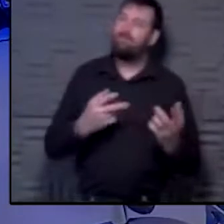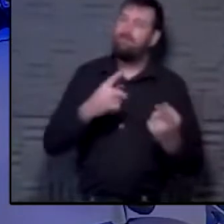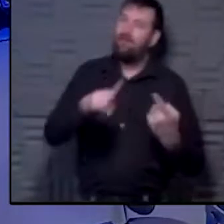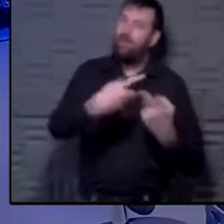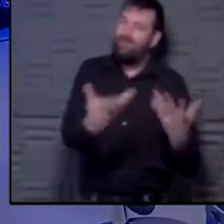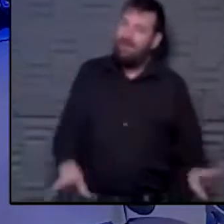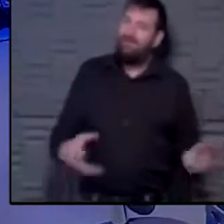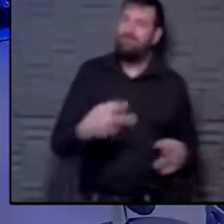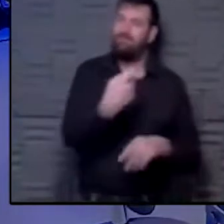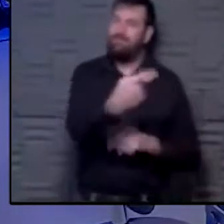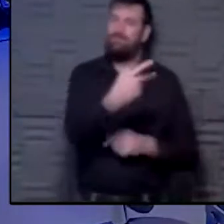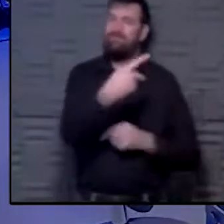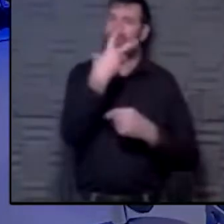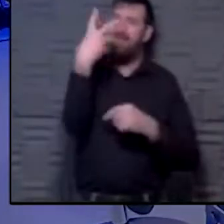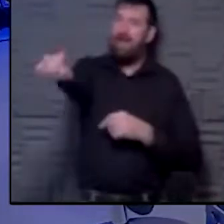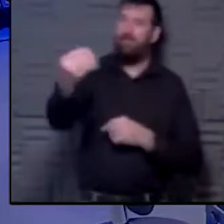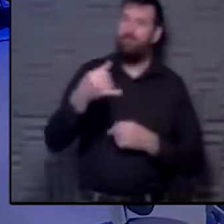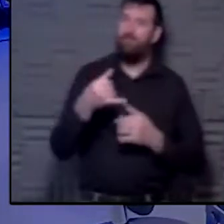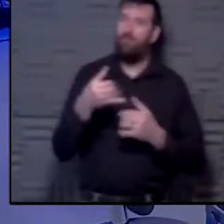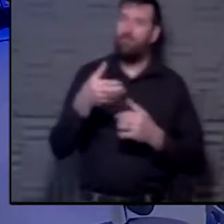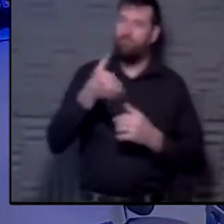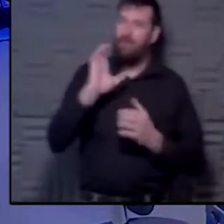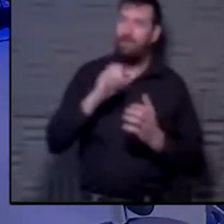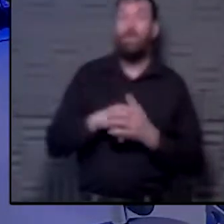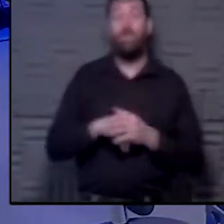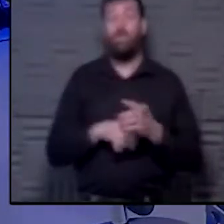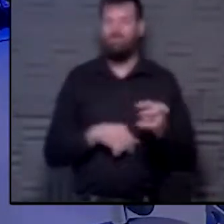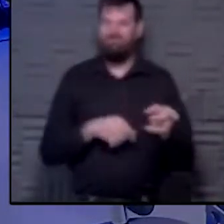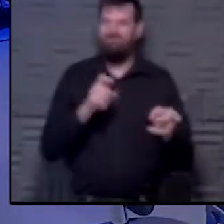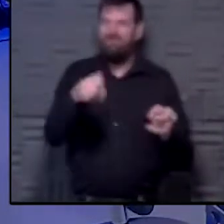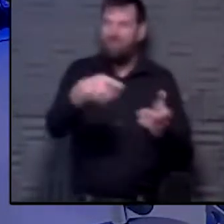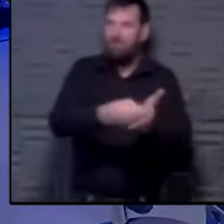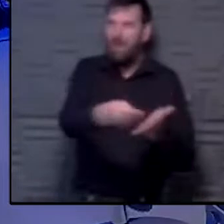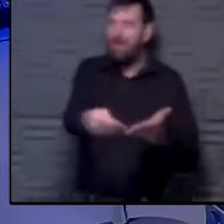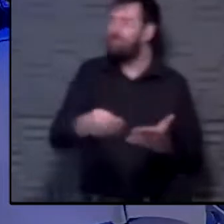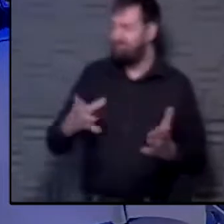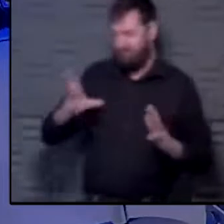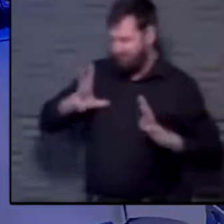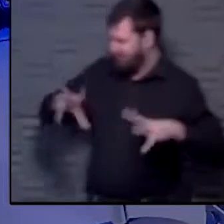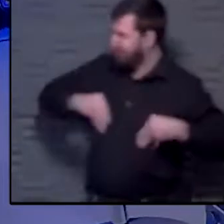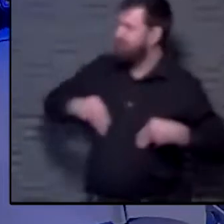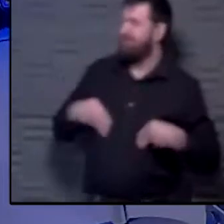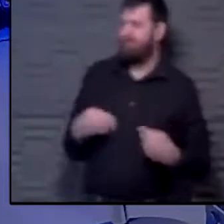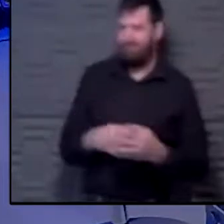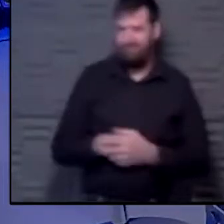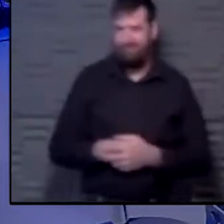man. We're going. Oh, you have to buy. Deal. That's right.